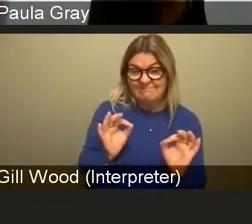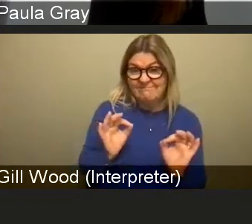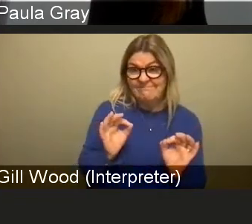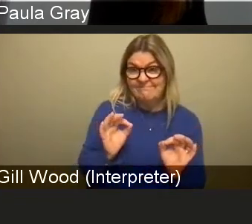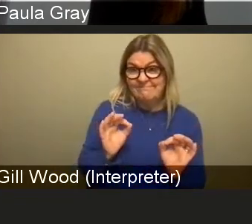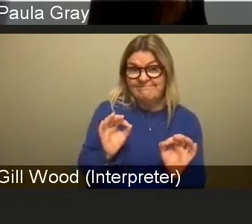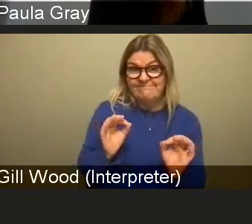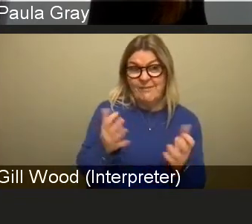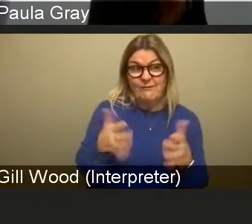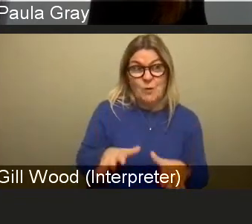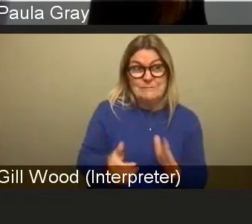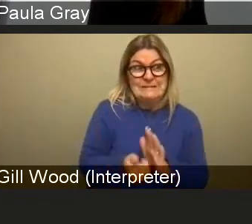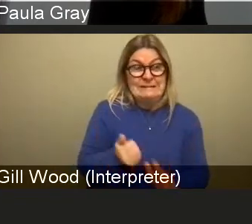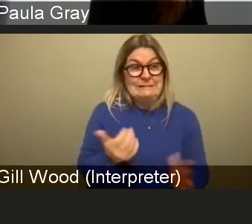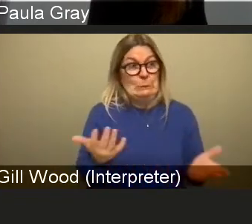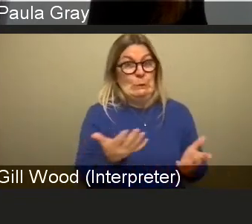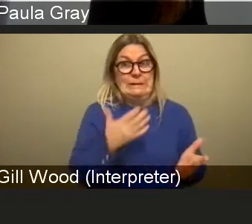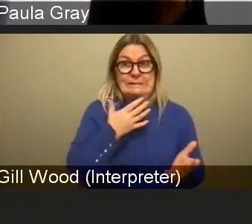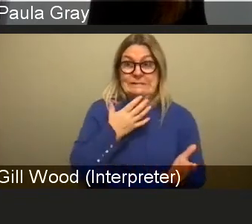and there are others like that.